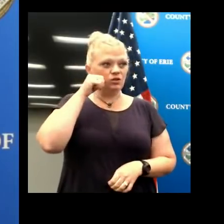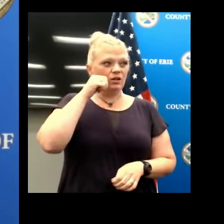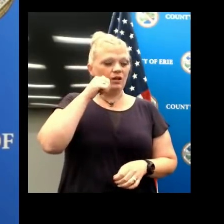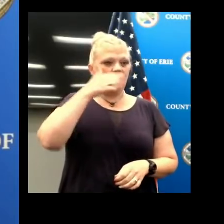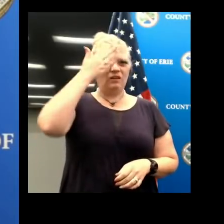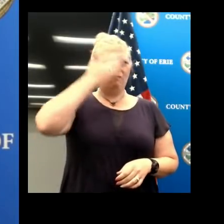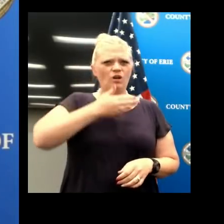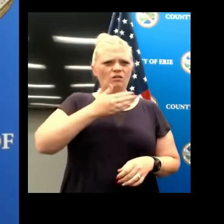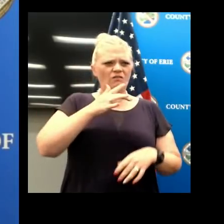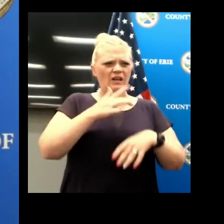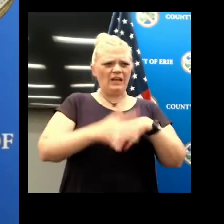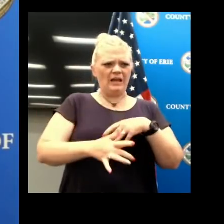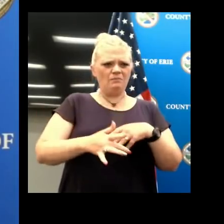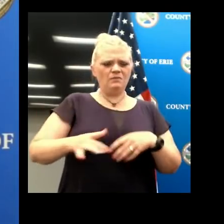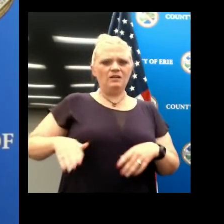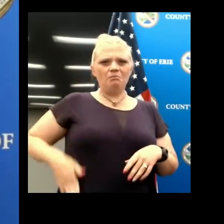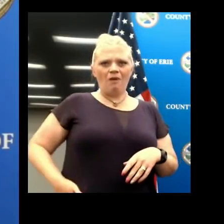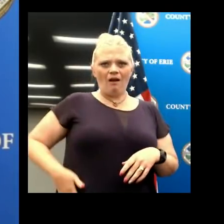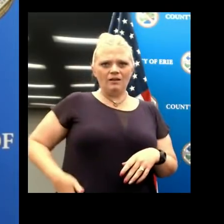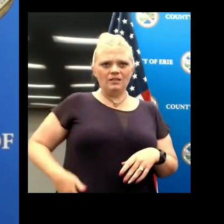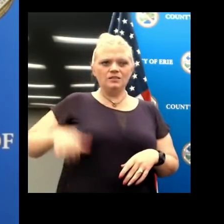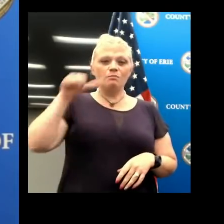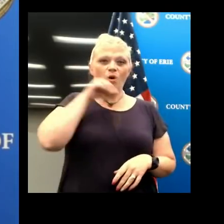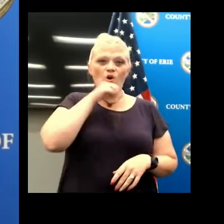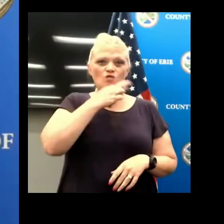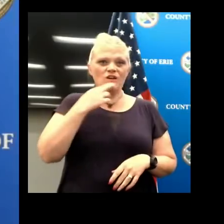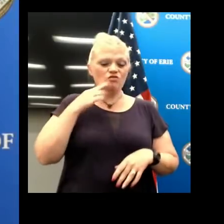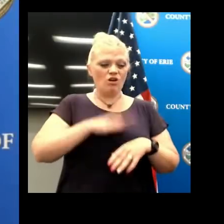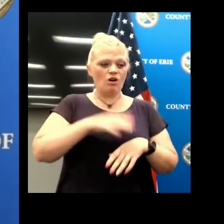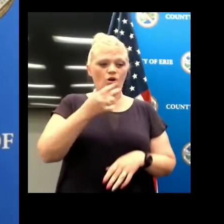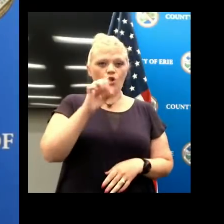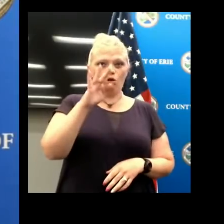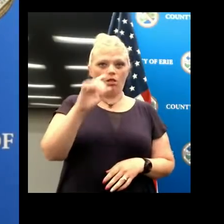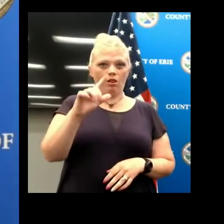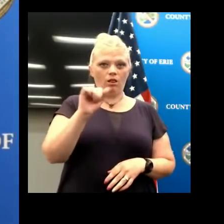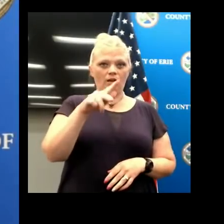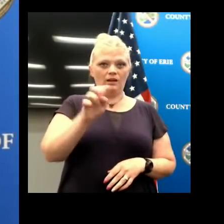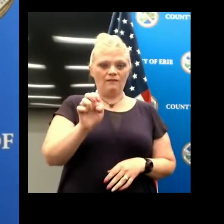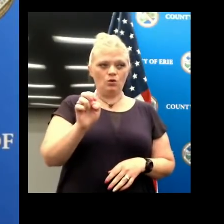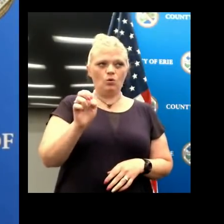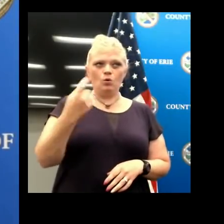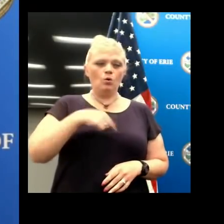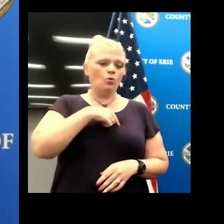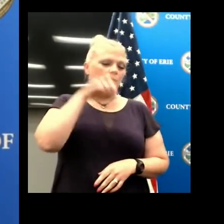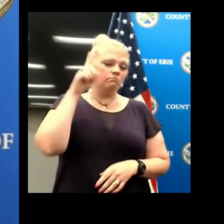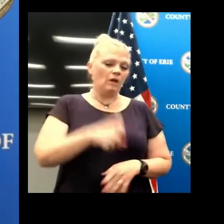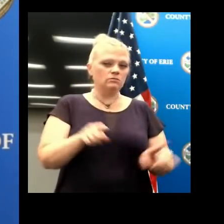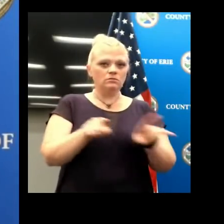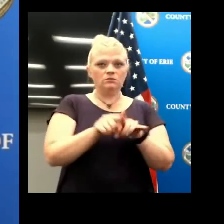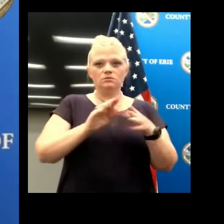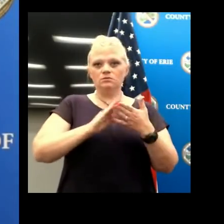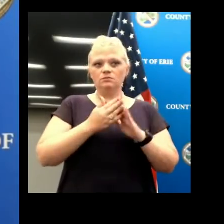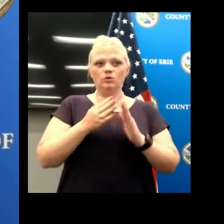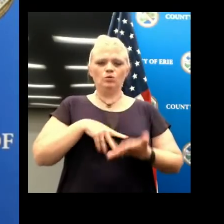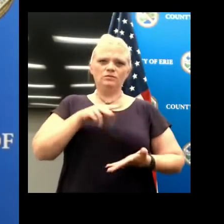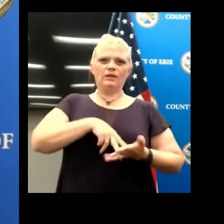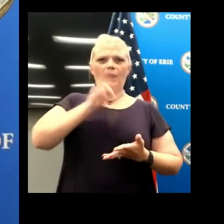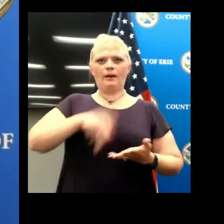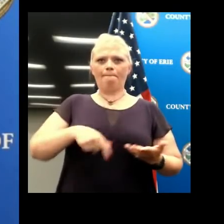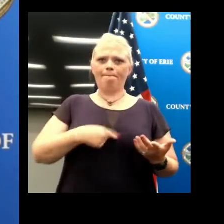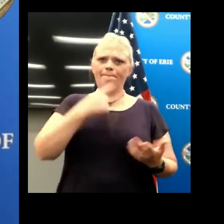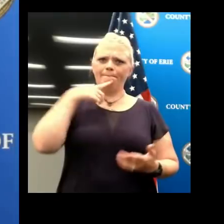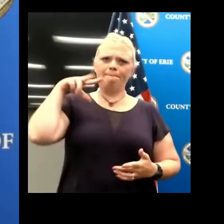Pockets Bar and Restaurant on Hurdle Avenue. We have to, as a community, always stand up and say